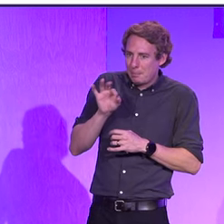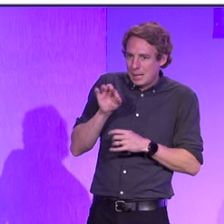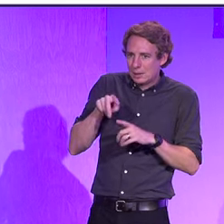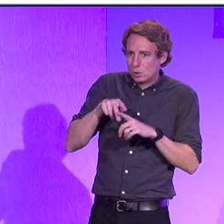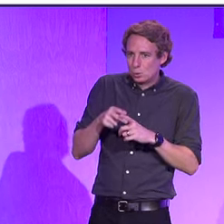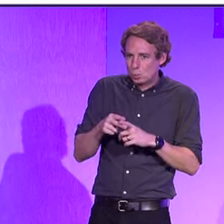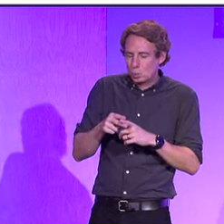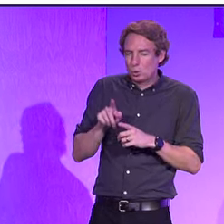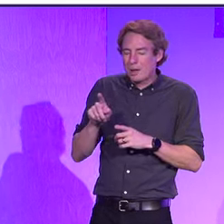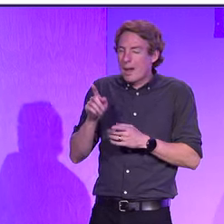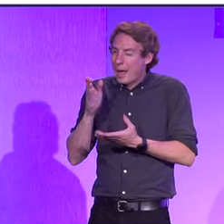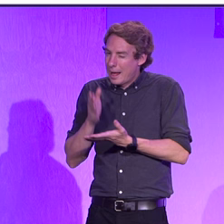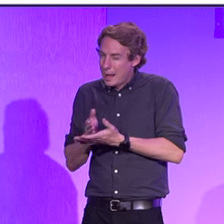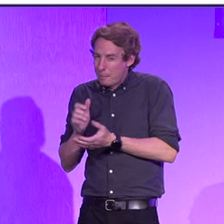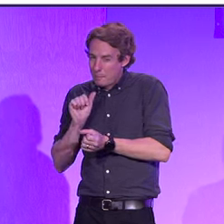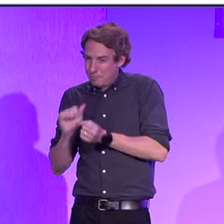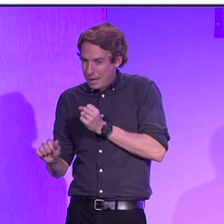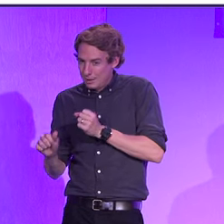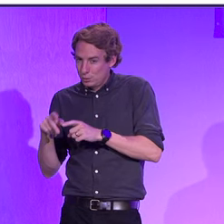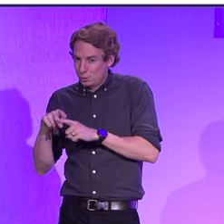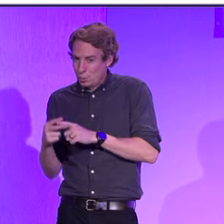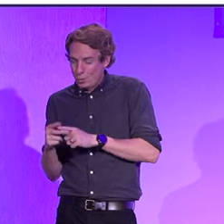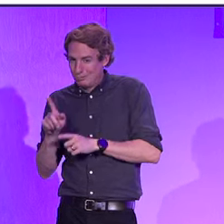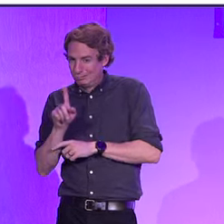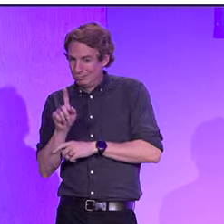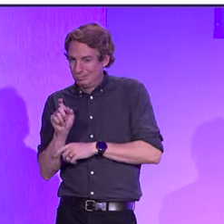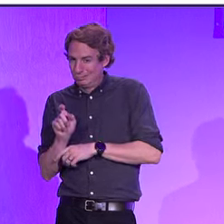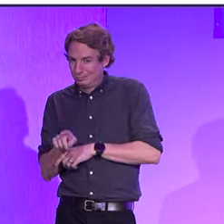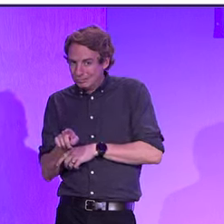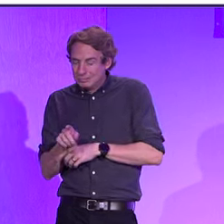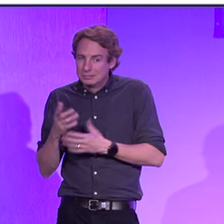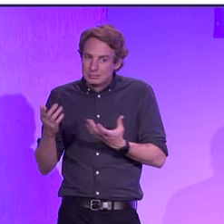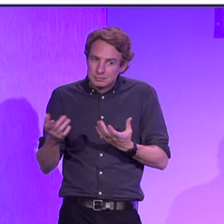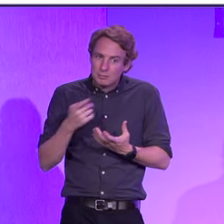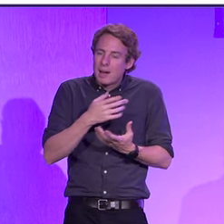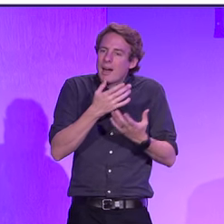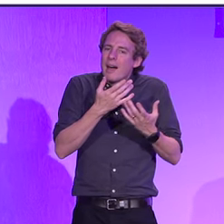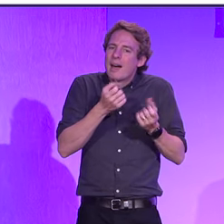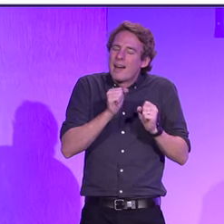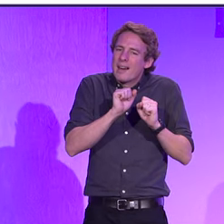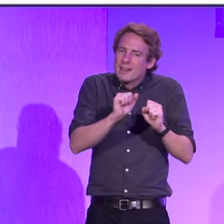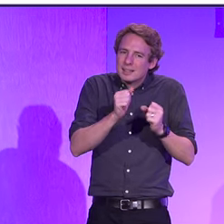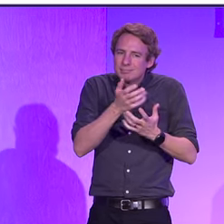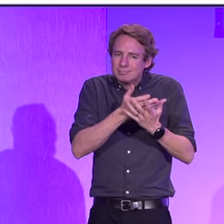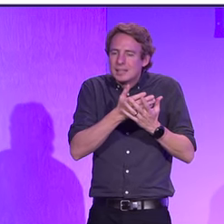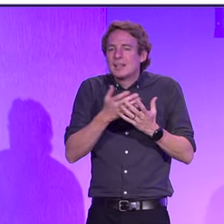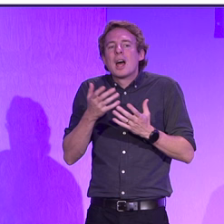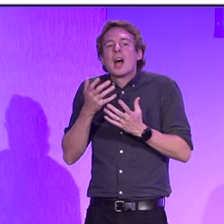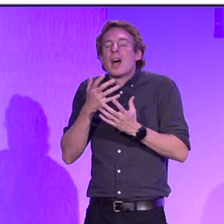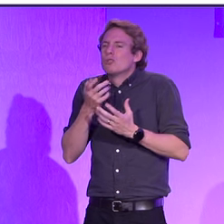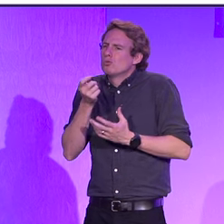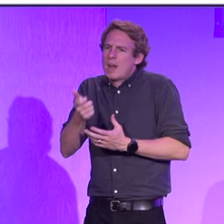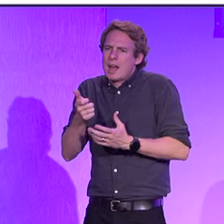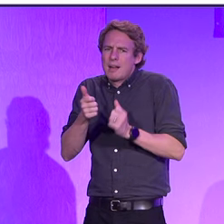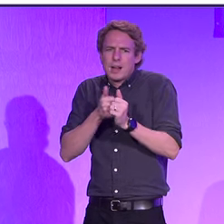tool is best for the job. But most companies, they have their own tech stack, and it's rare to see a company that does